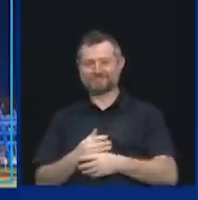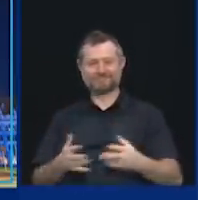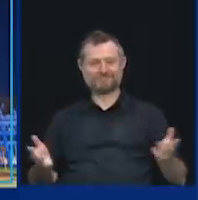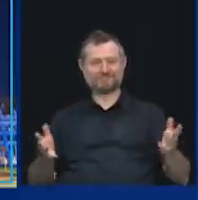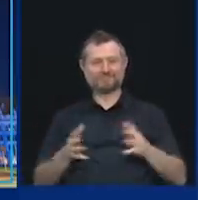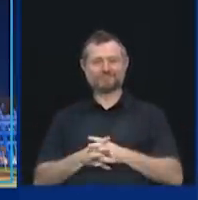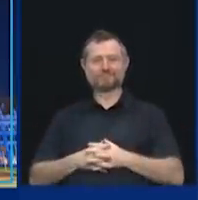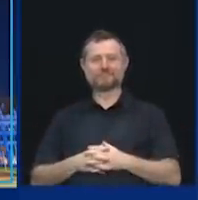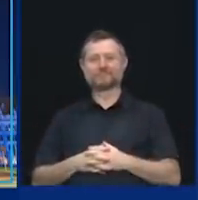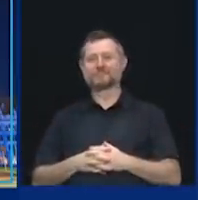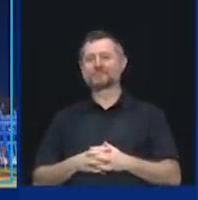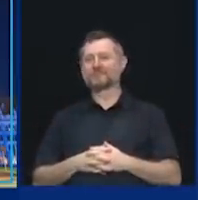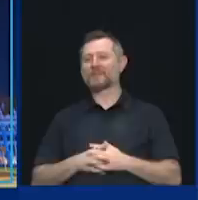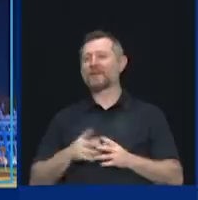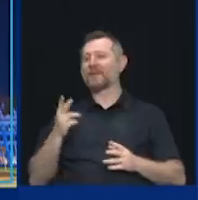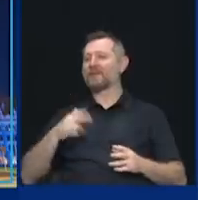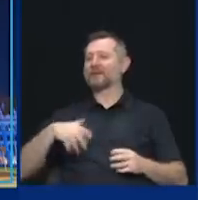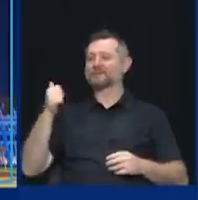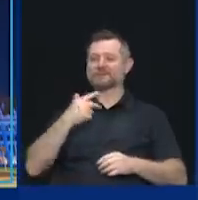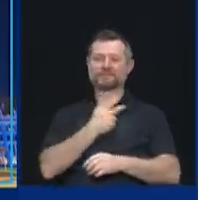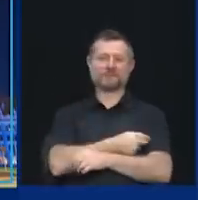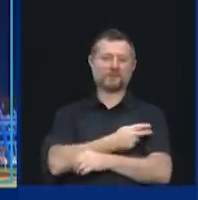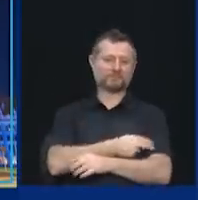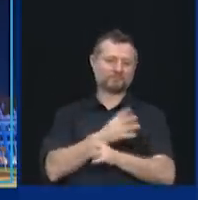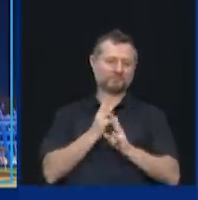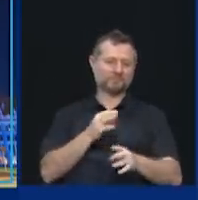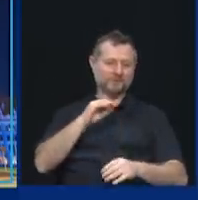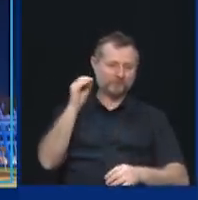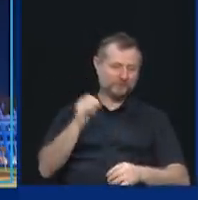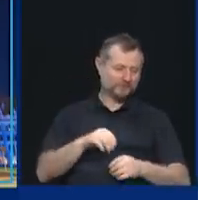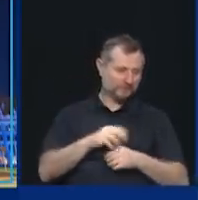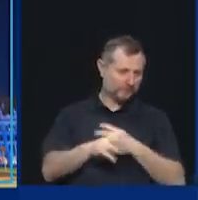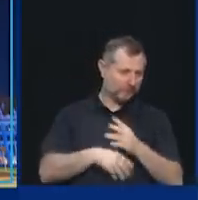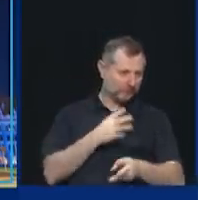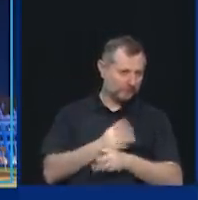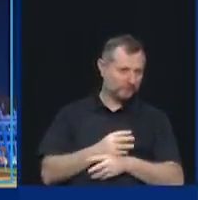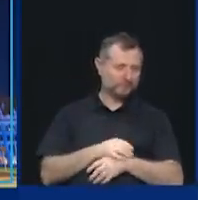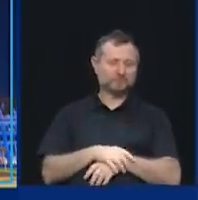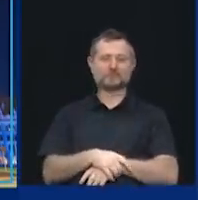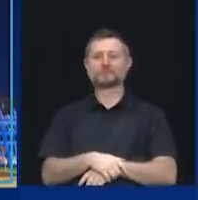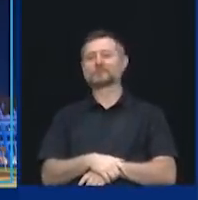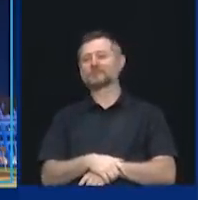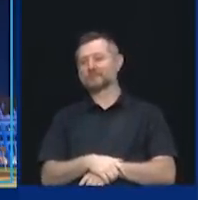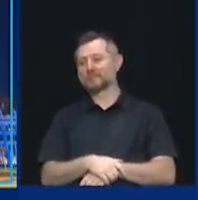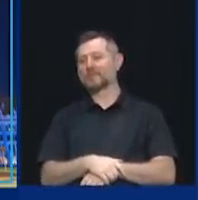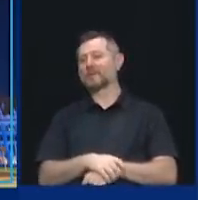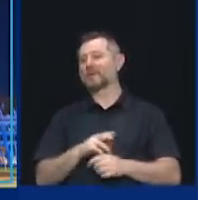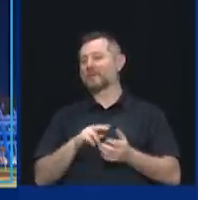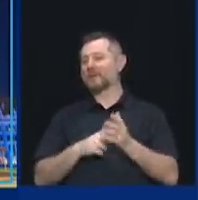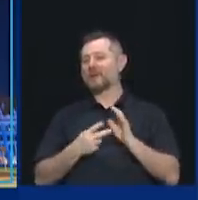to one of the highest vaccination rates on the globe. A turnaround story